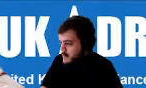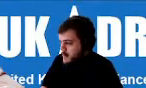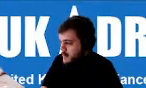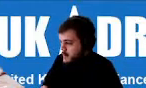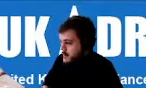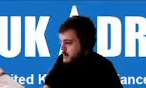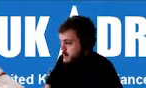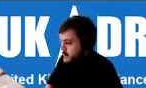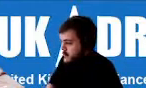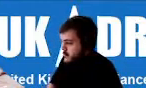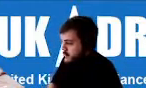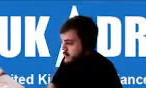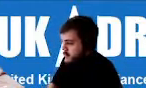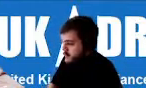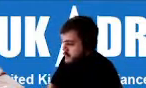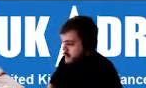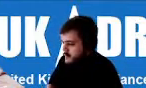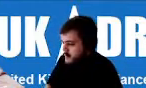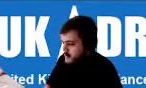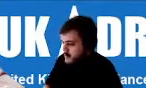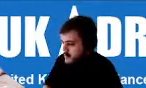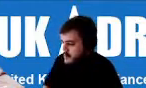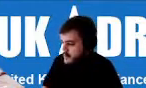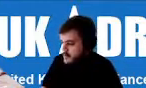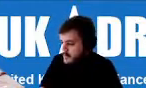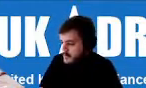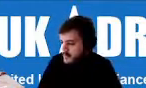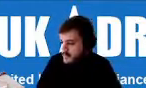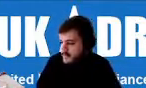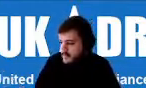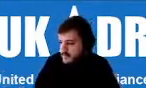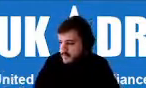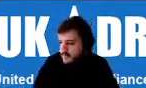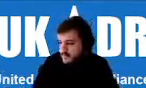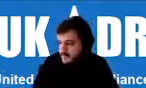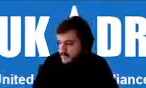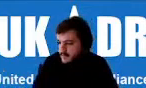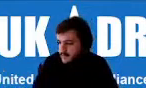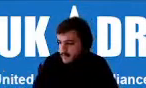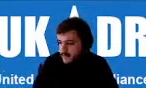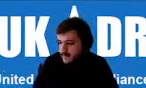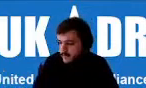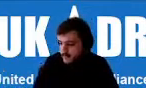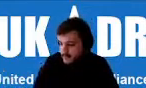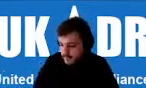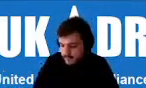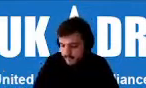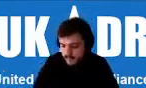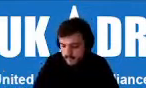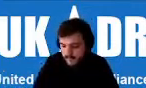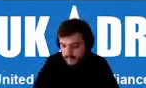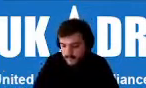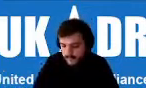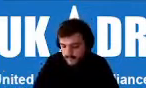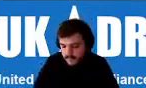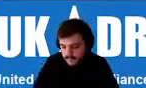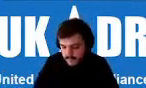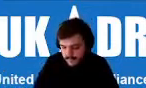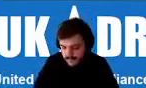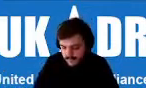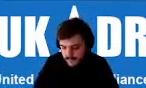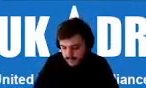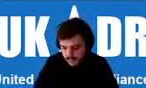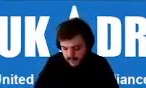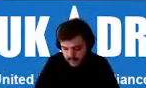very inspired and also encouraged for being, while listening to all your experience and all you have been